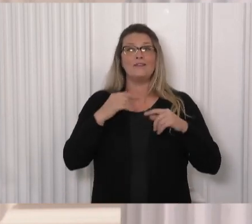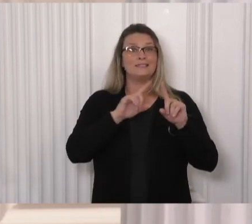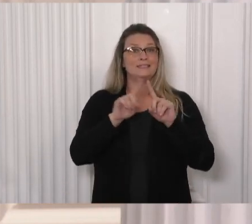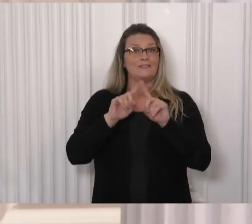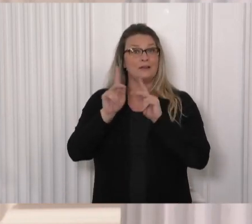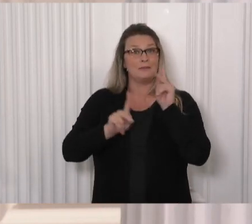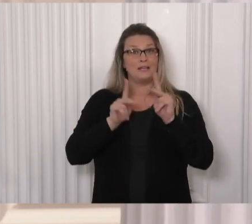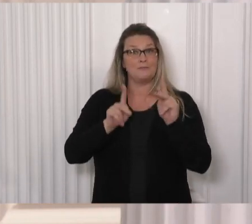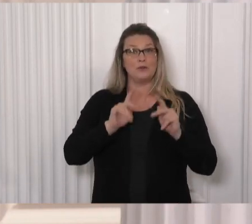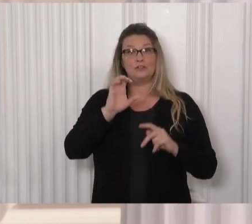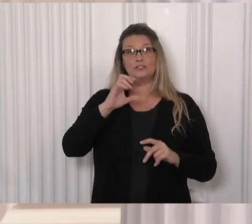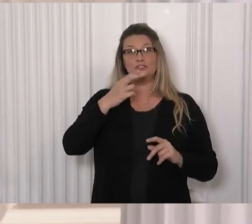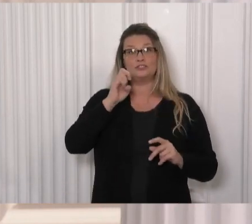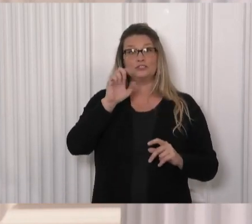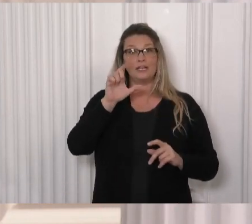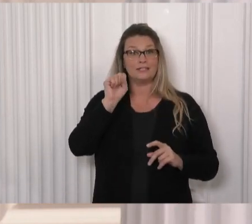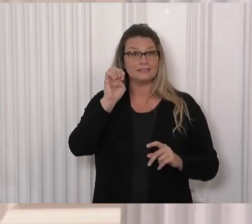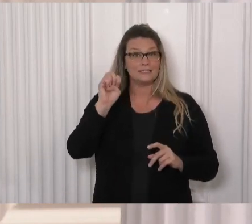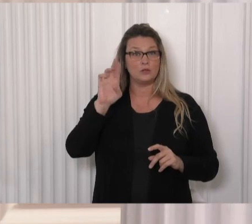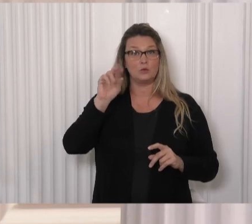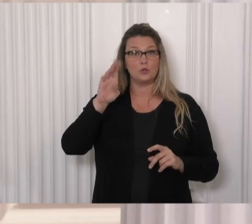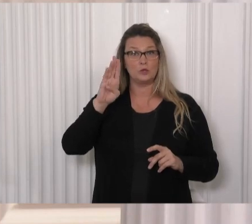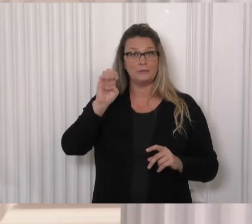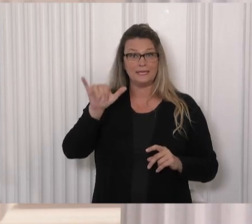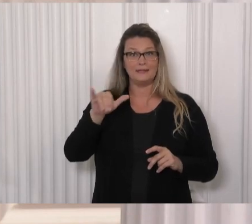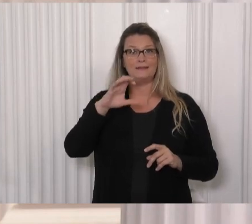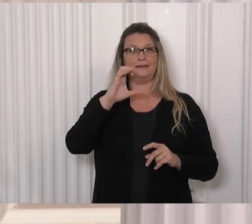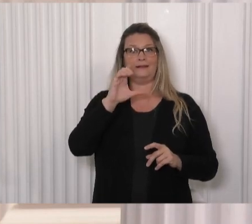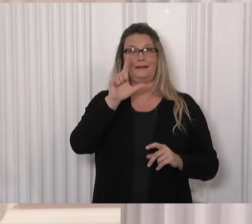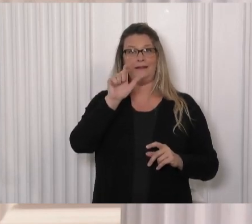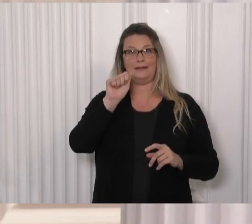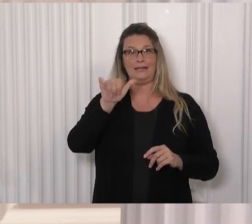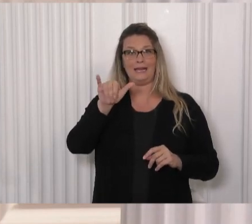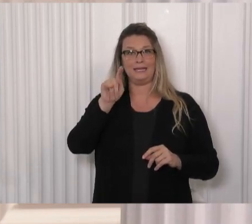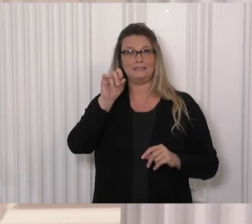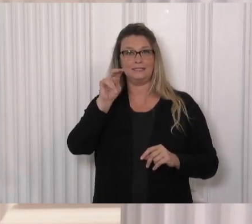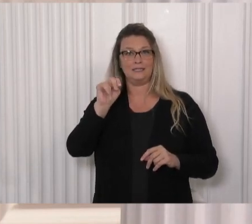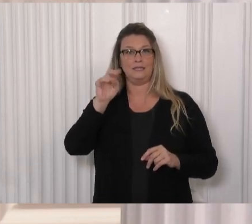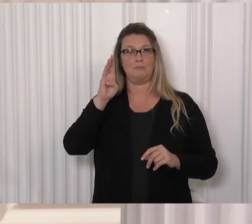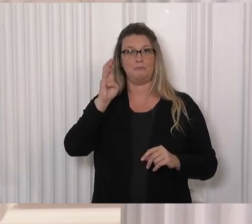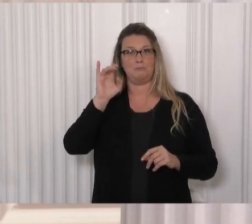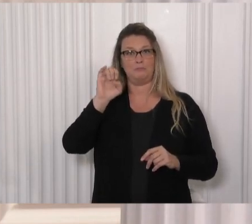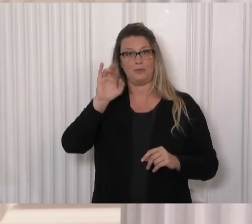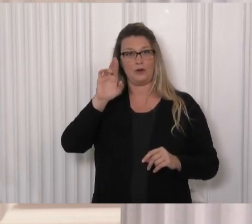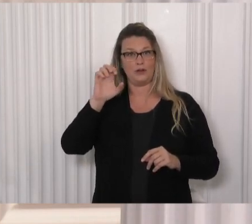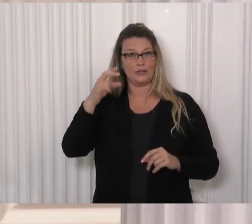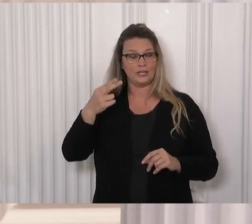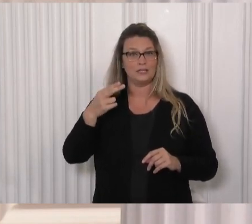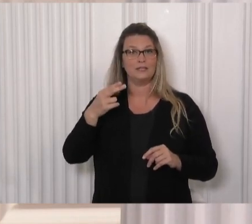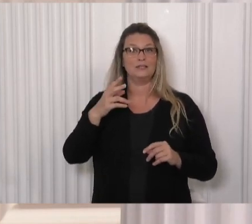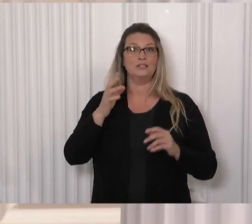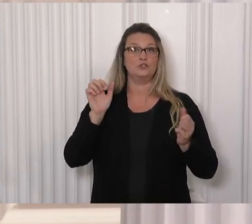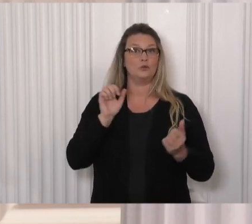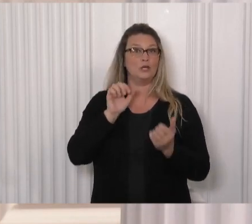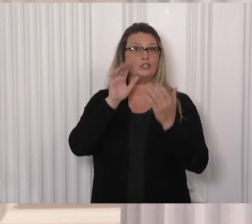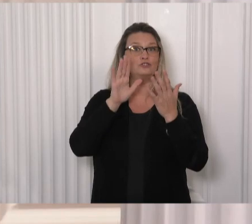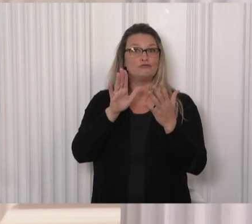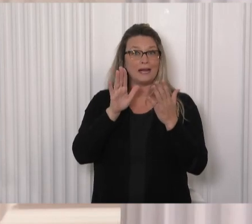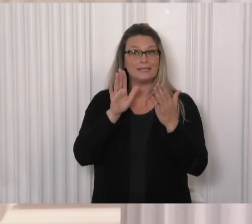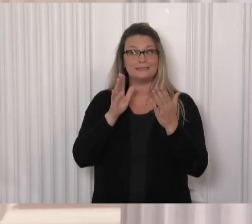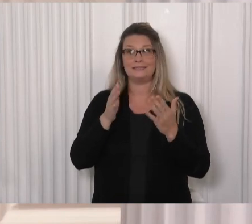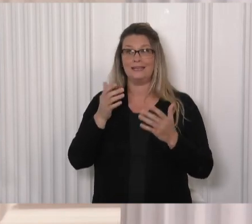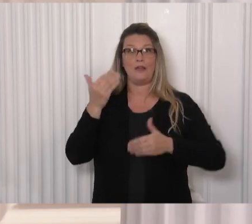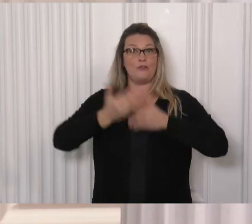state superintendent of schools, Clayton Birch, in order to be able to address this feeding problem that we have.